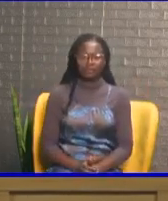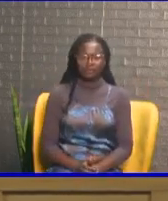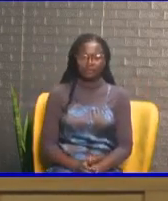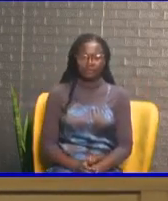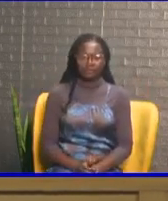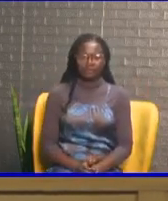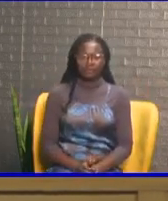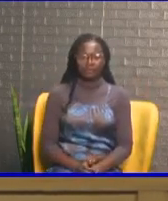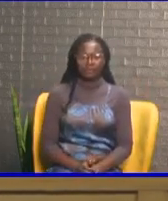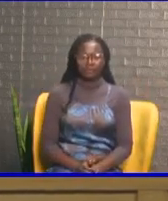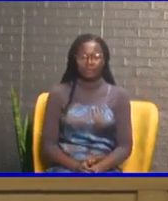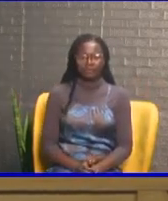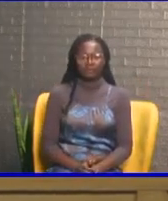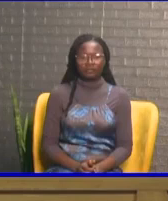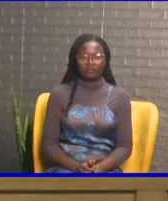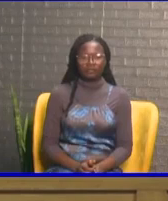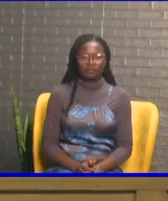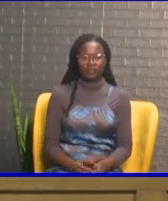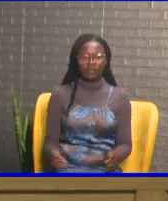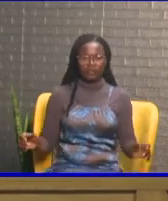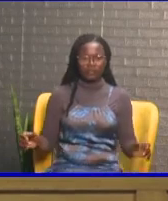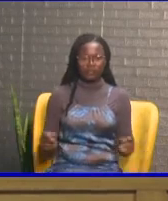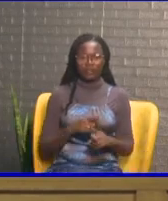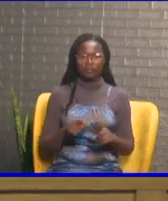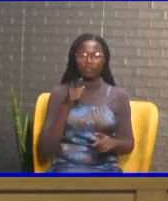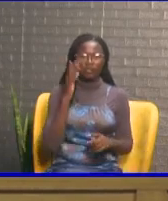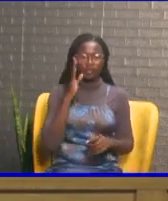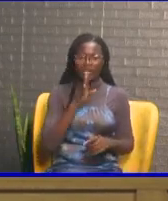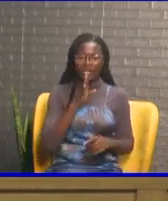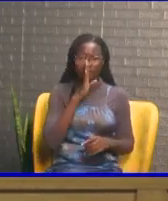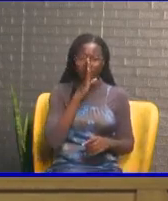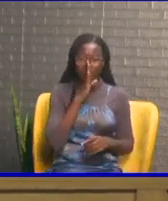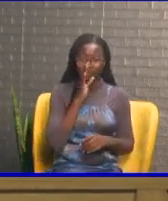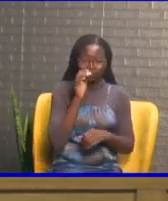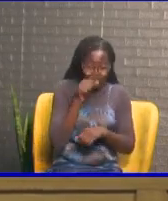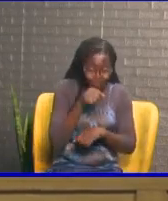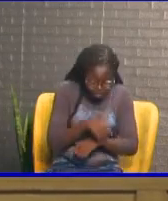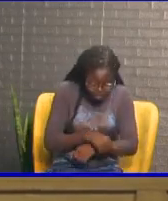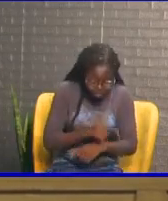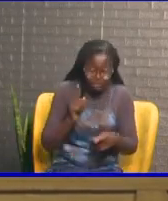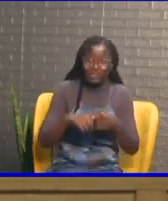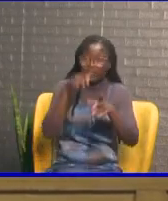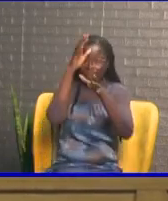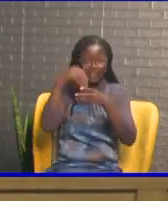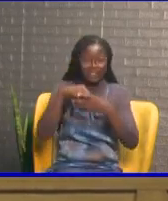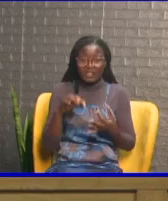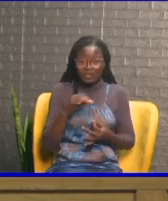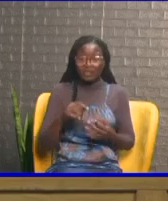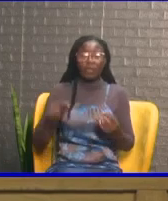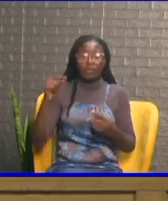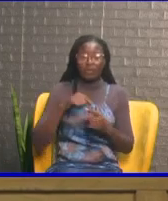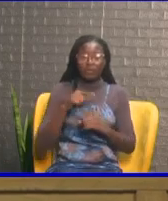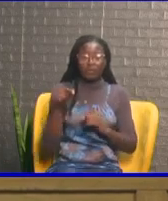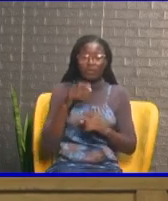Chastisement of God is grievous, but you'll be in subjection unto the Father of spirits. It's when you are like that, that you can start getting glimpses